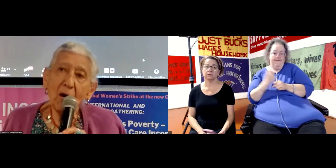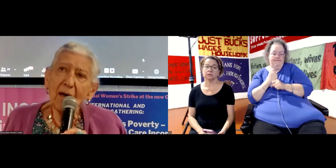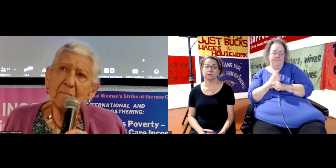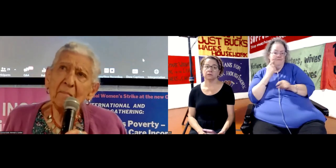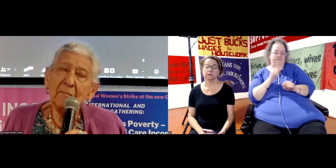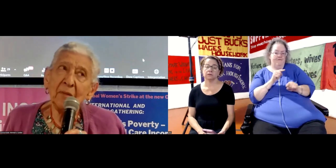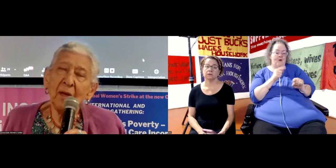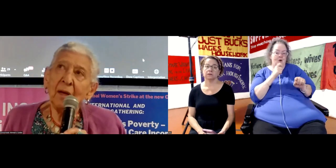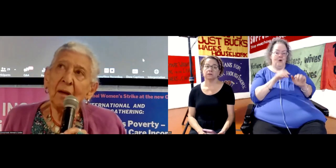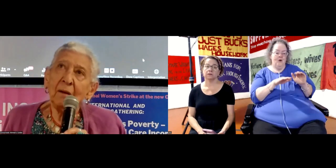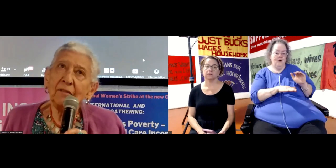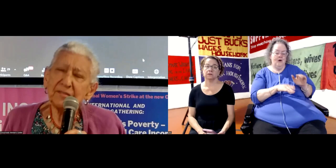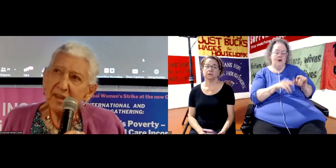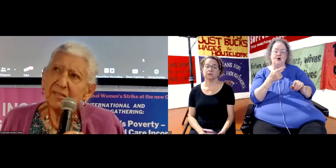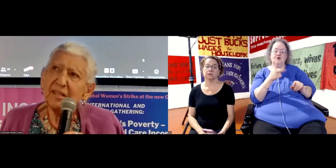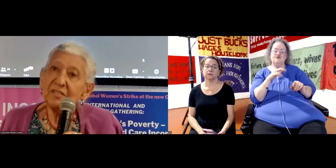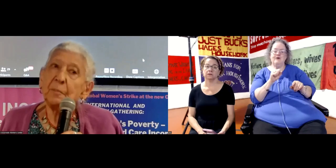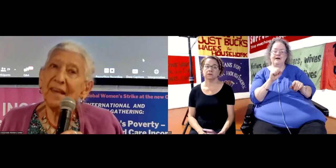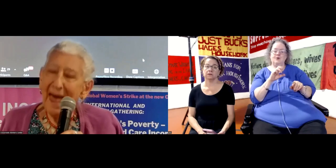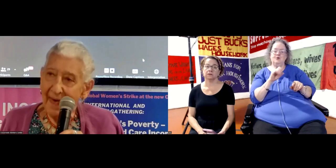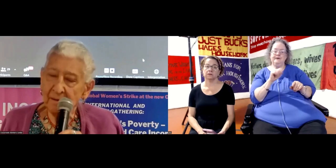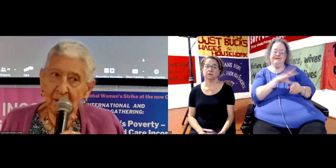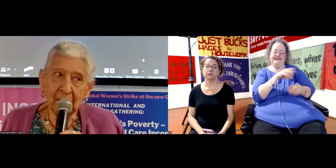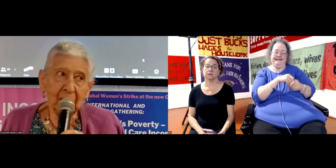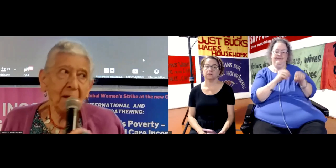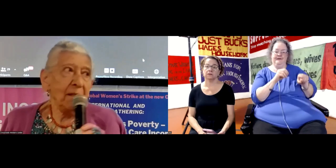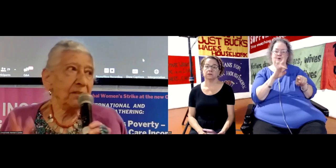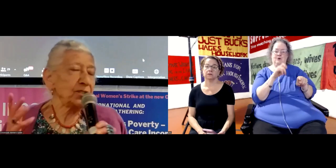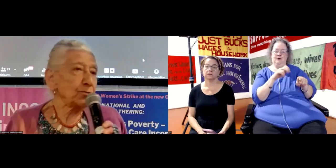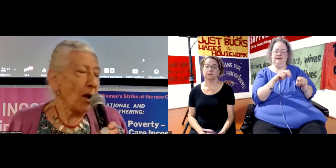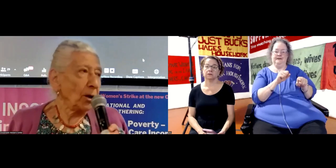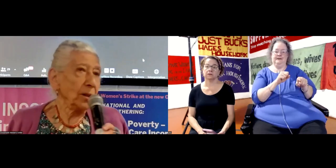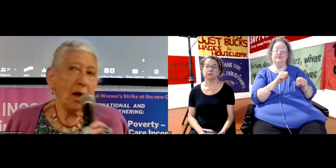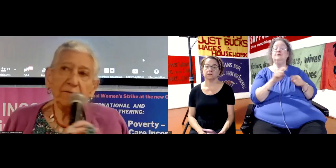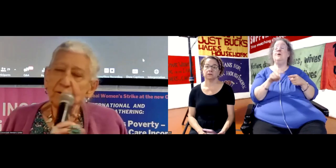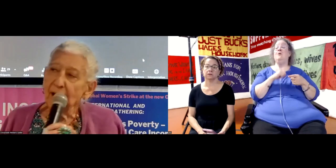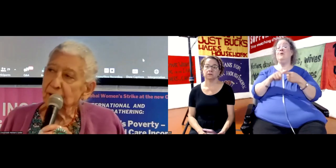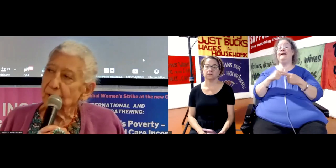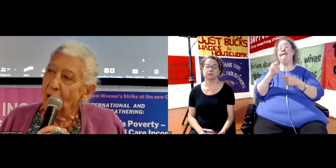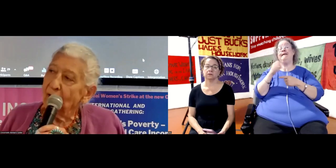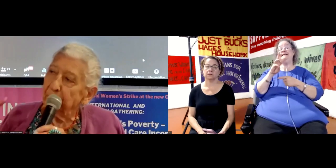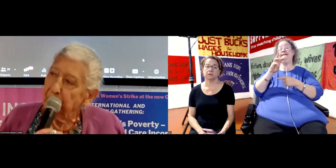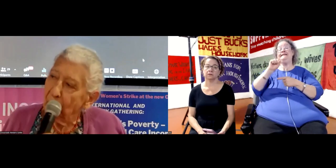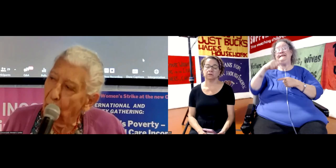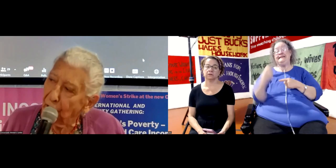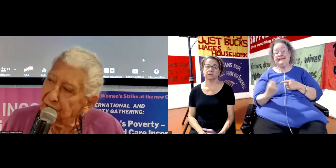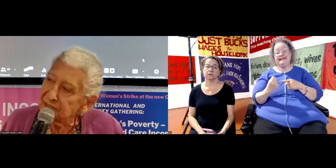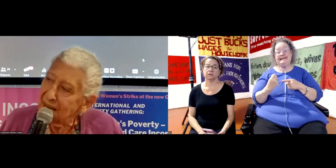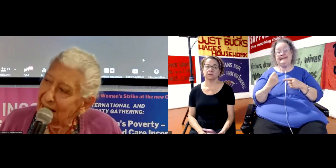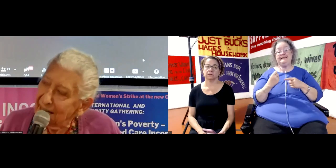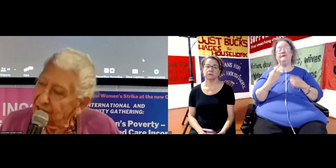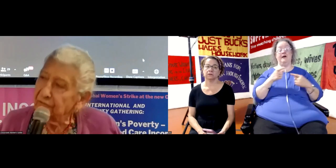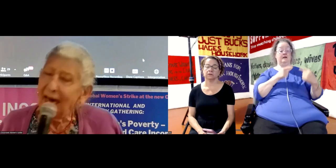the time the 60s began, the struggle of trade of